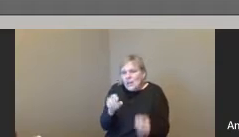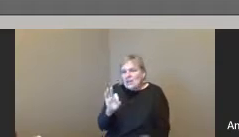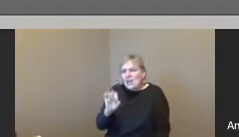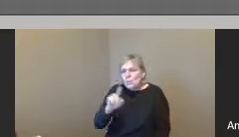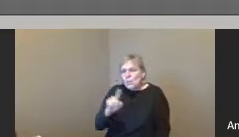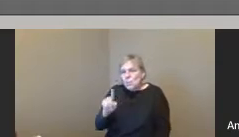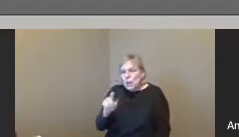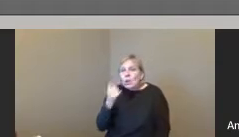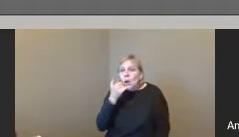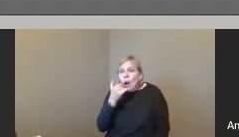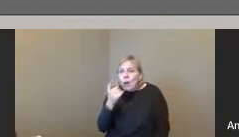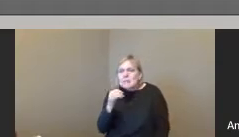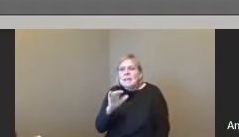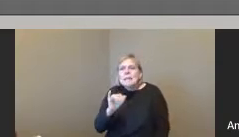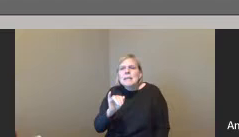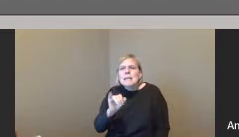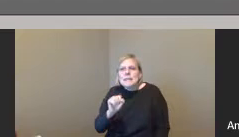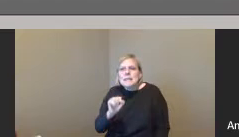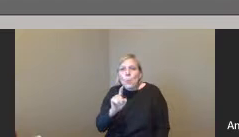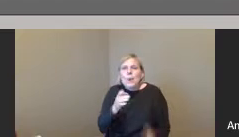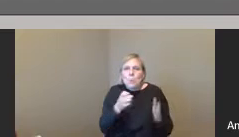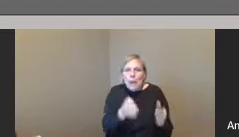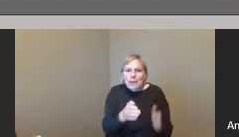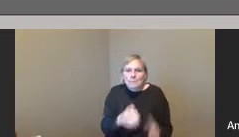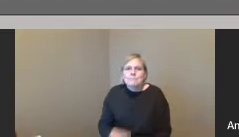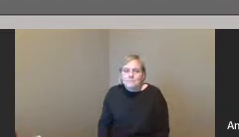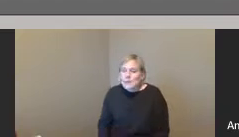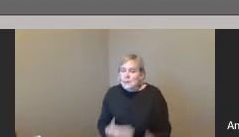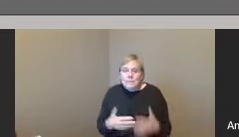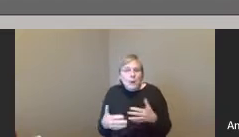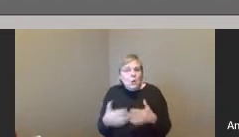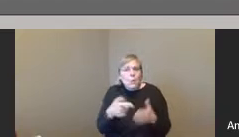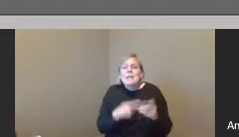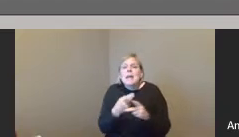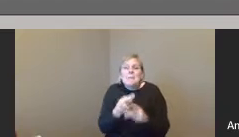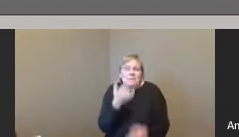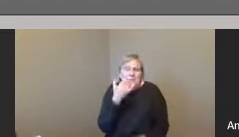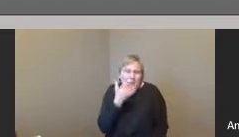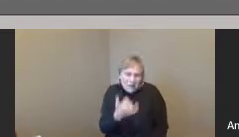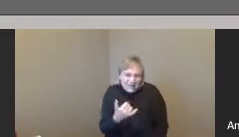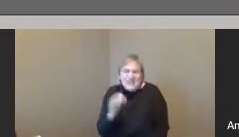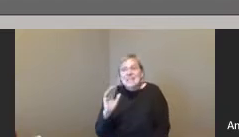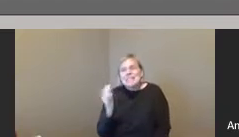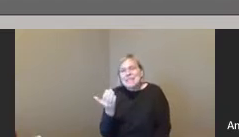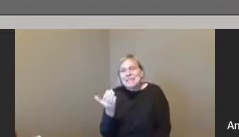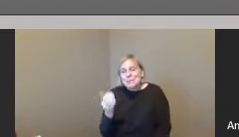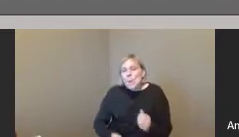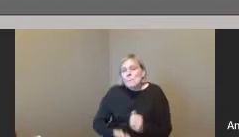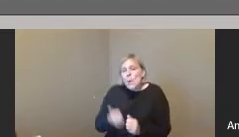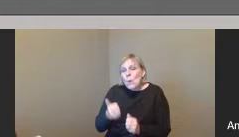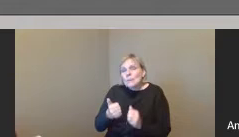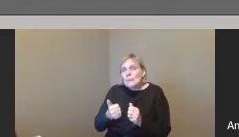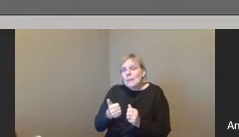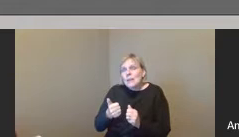911 calls is one way. Doesn't matter what kind of call it is. It seems